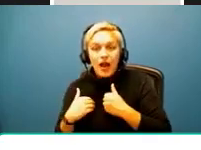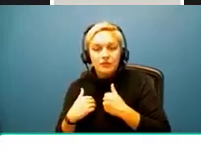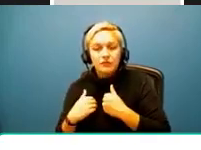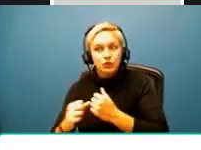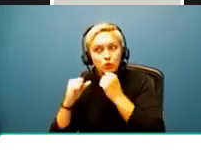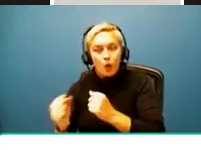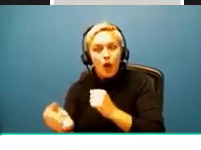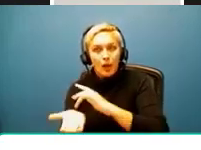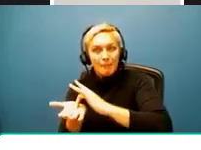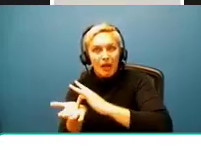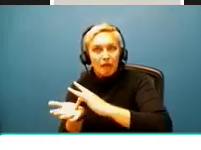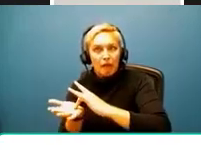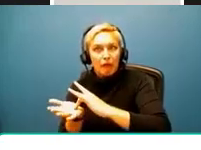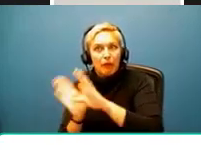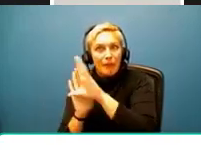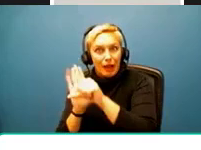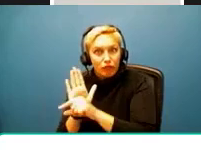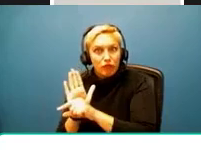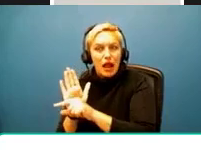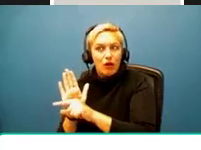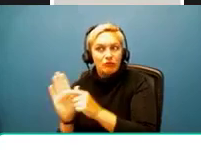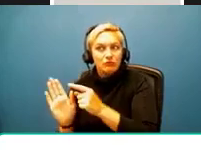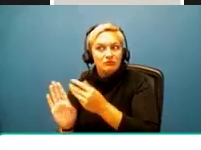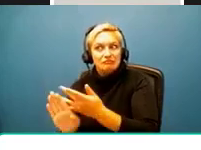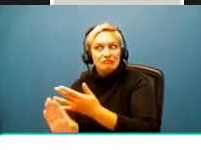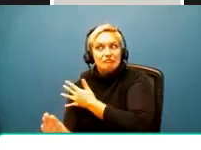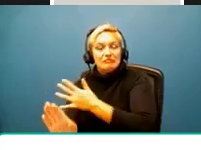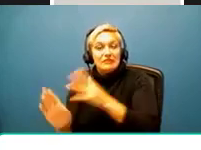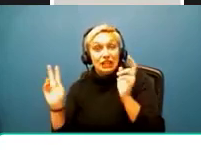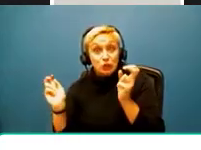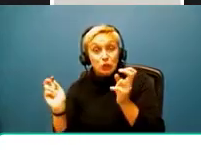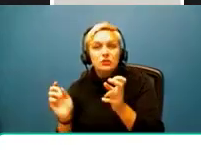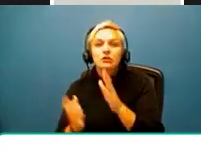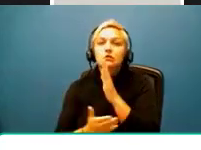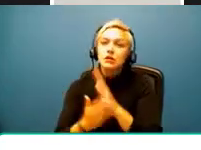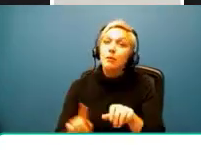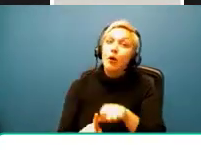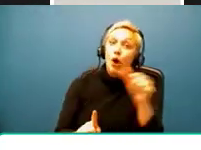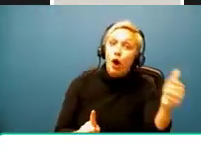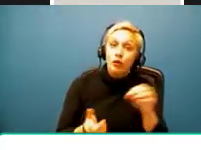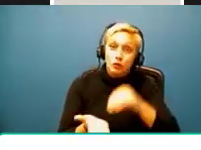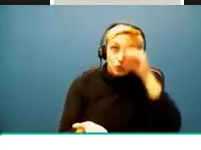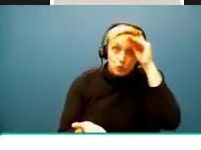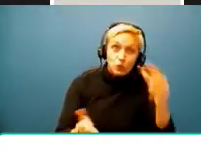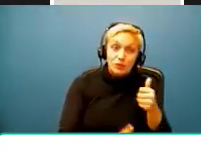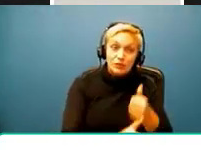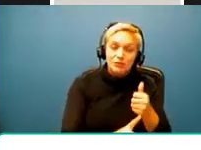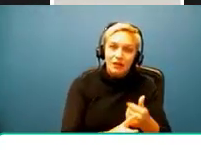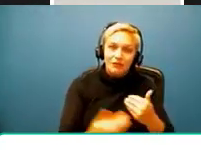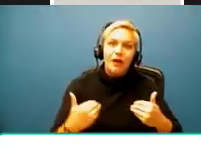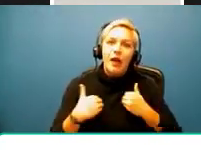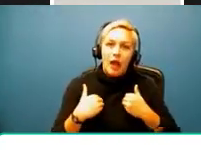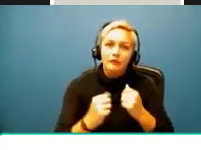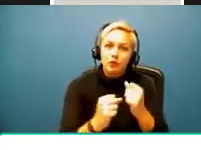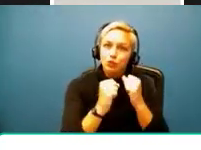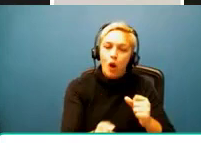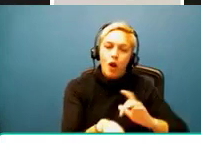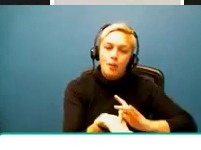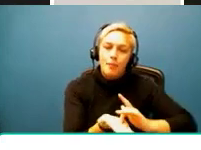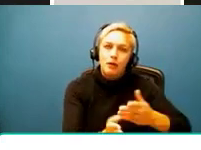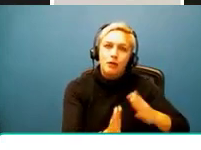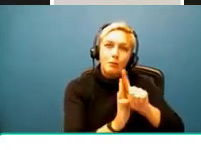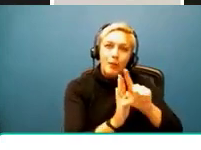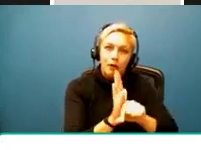of students who cannot wear face coverings and cannot necessarily protect themselves. And I just wanted to mention that I also